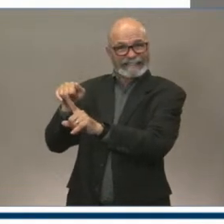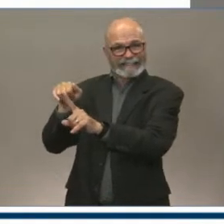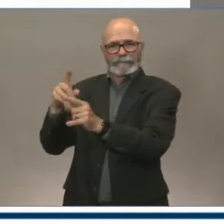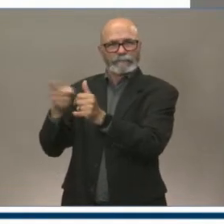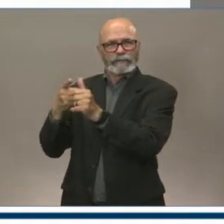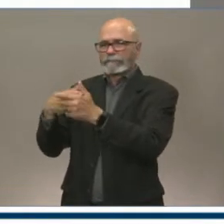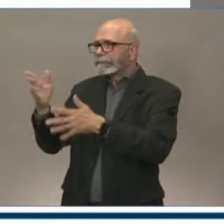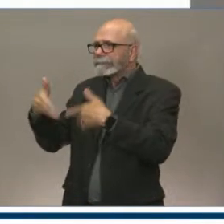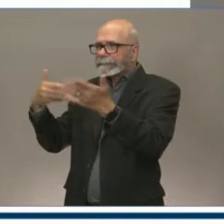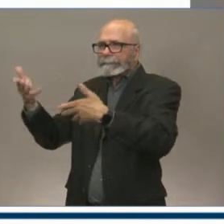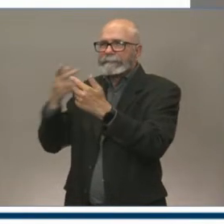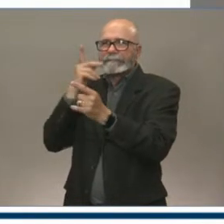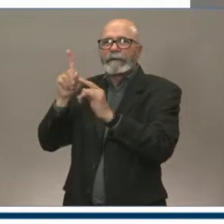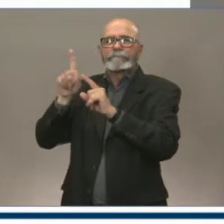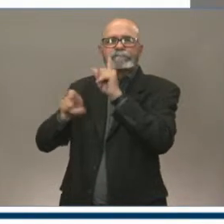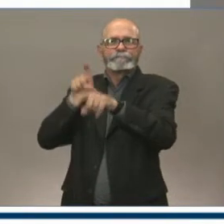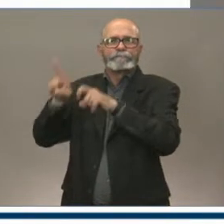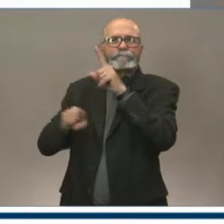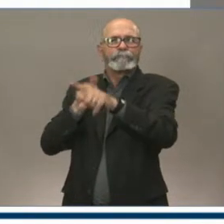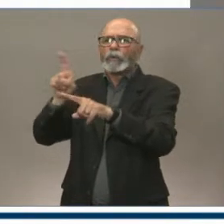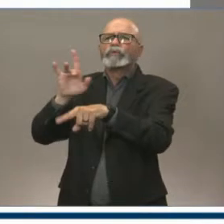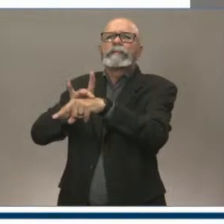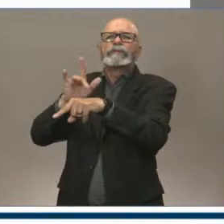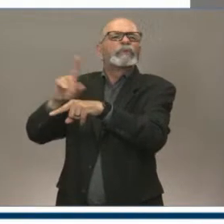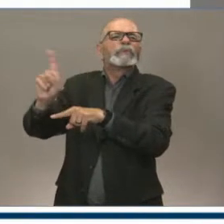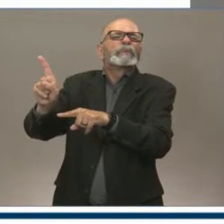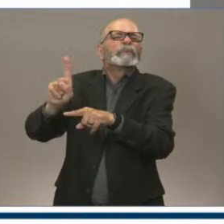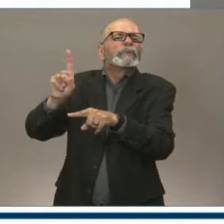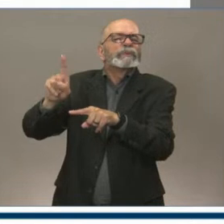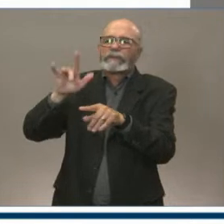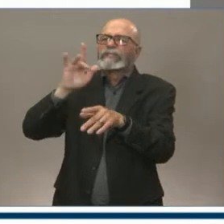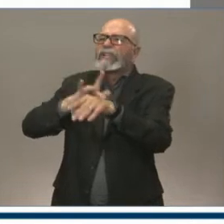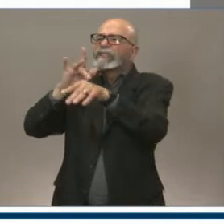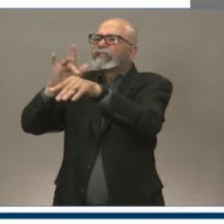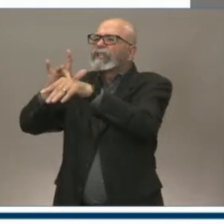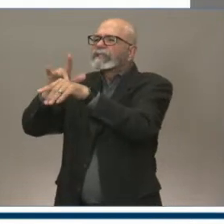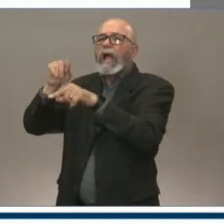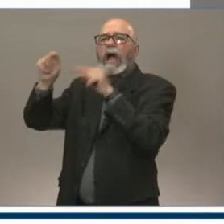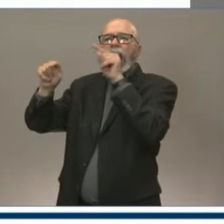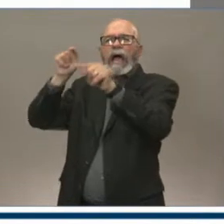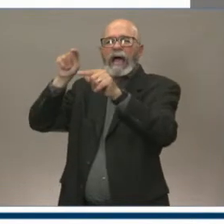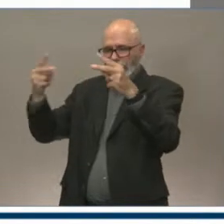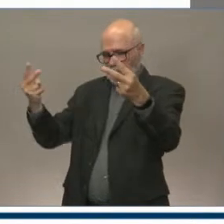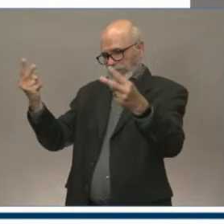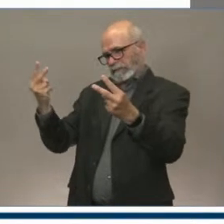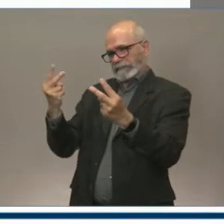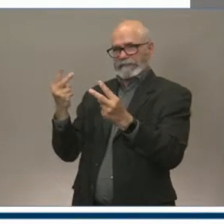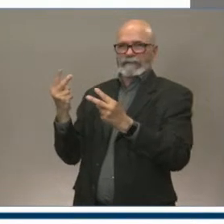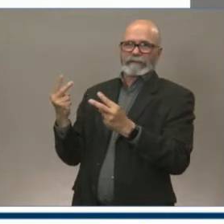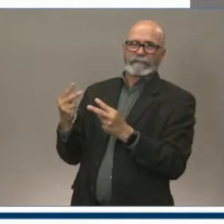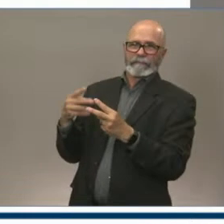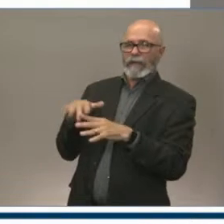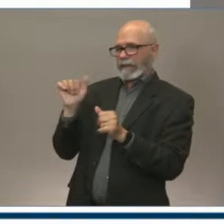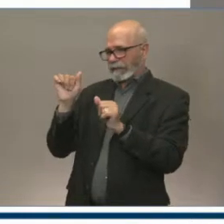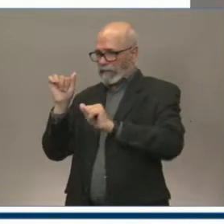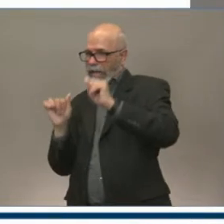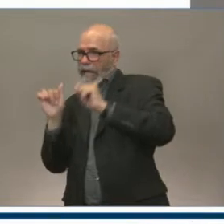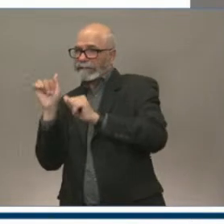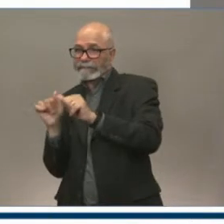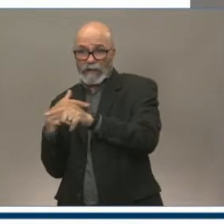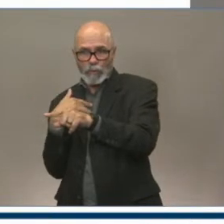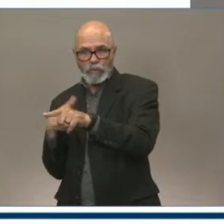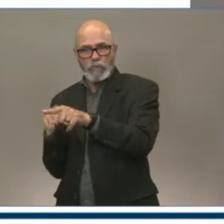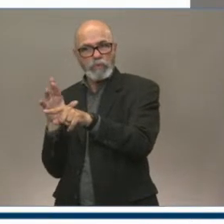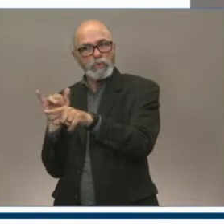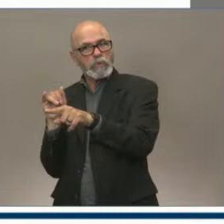out all the places they were, and then do that risk assessment, and that takes a bit of time. Clearly, with the volume of cases